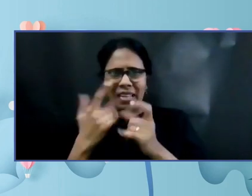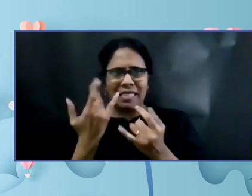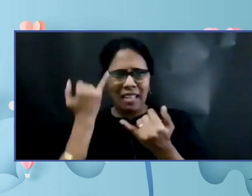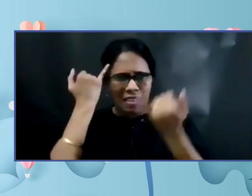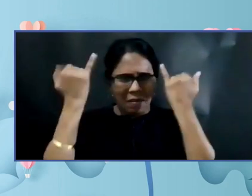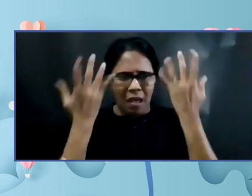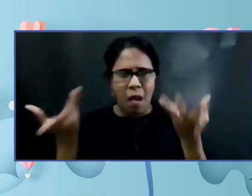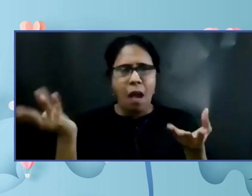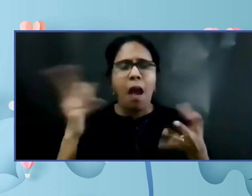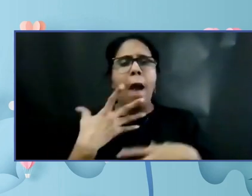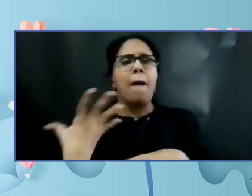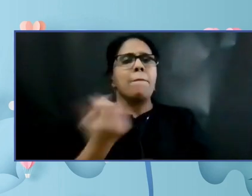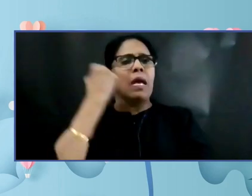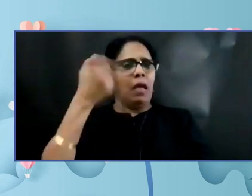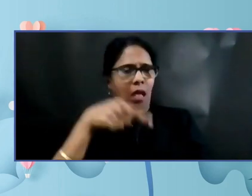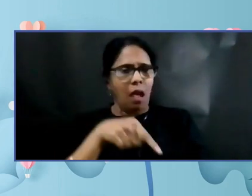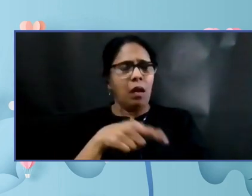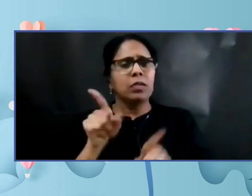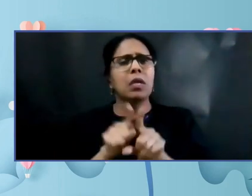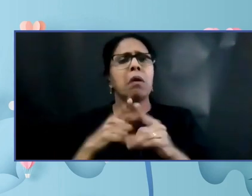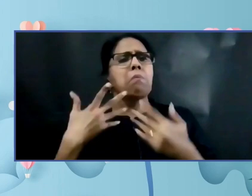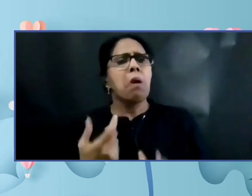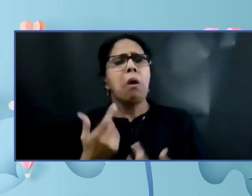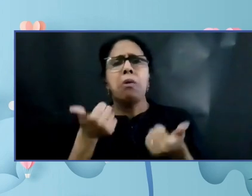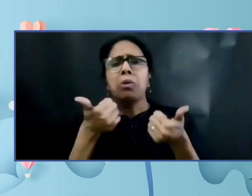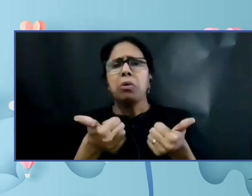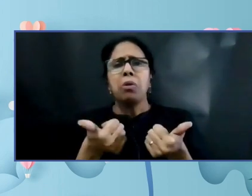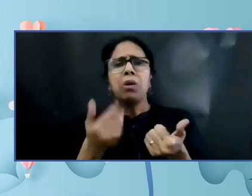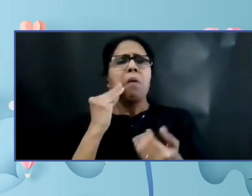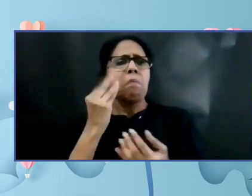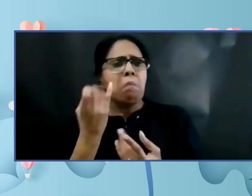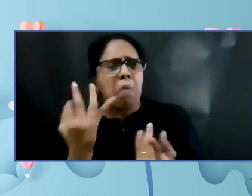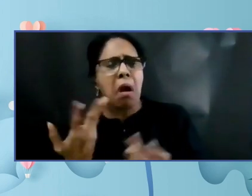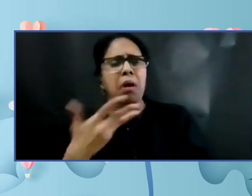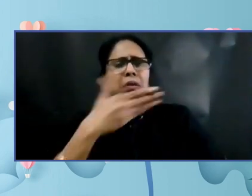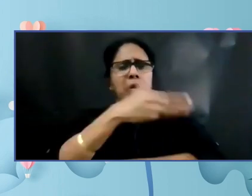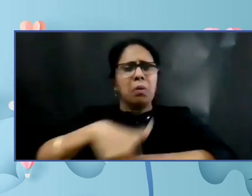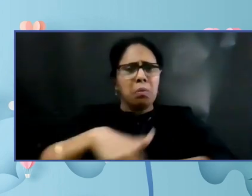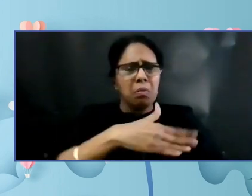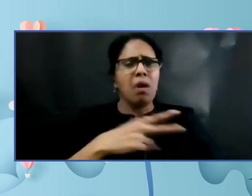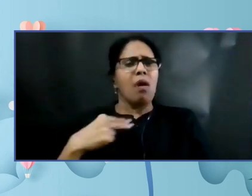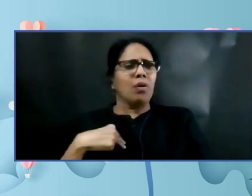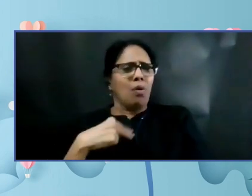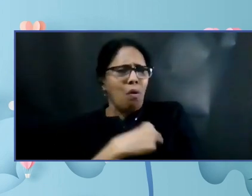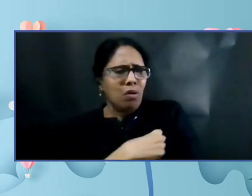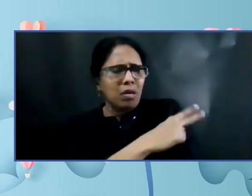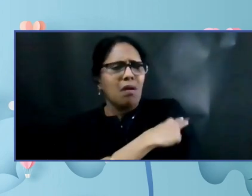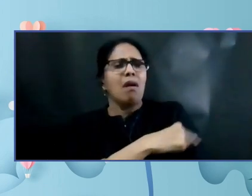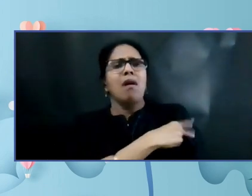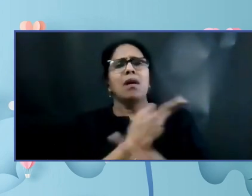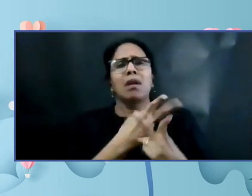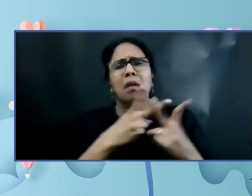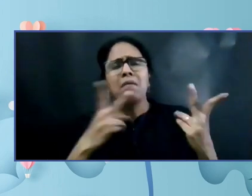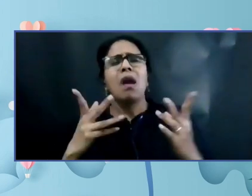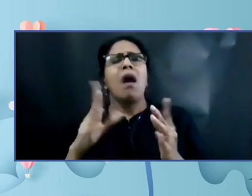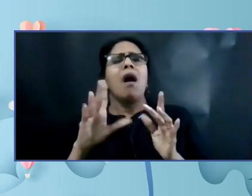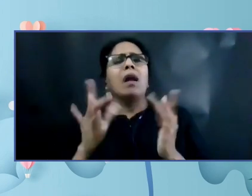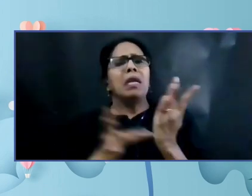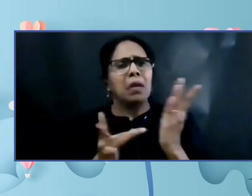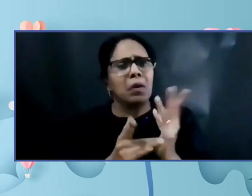are doctors, engineers, architects, techies, and so much